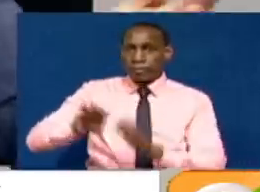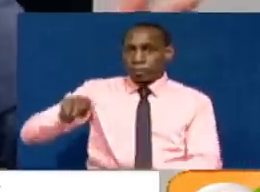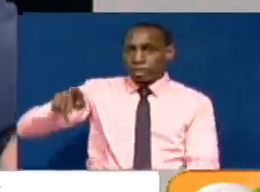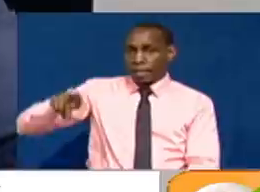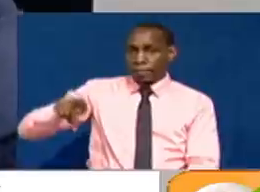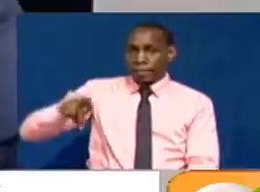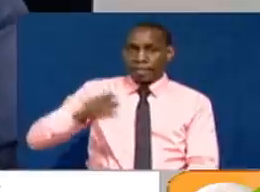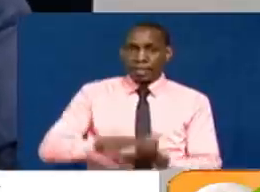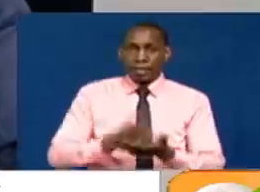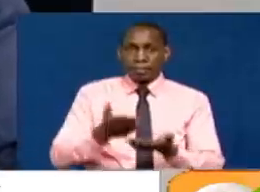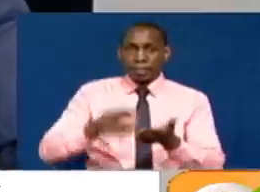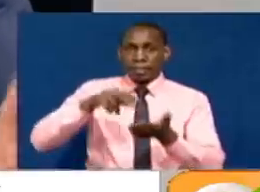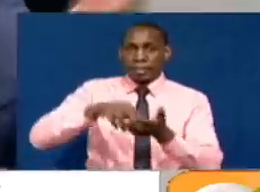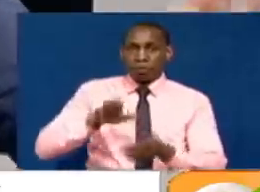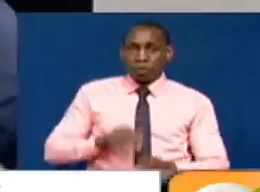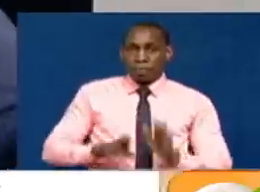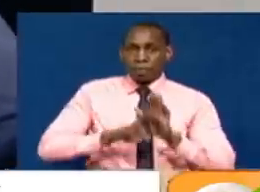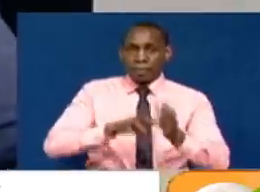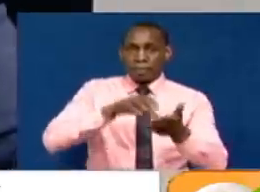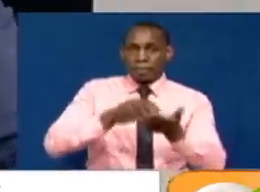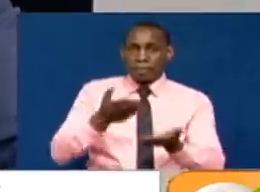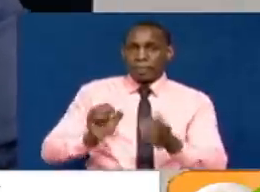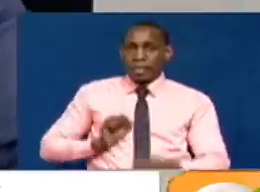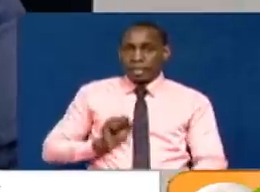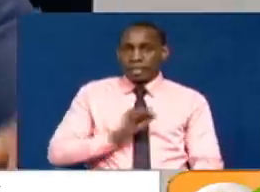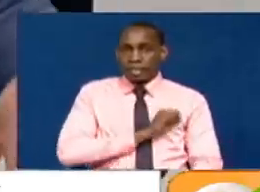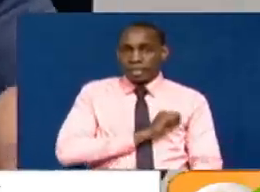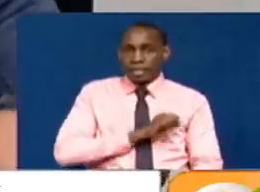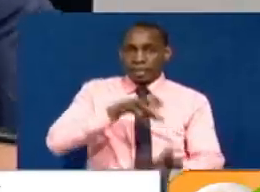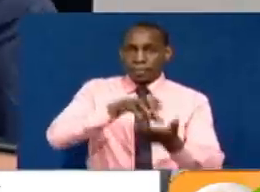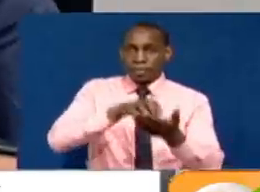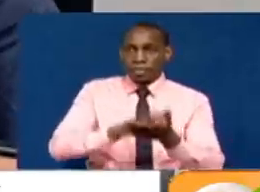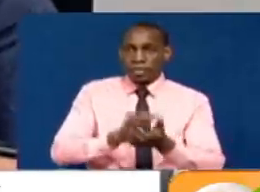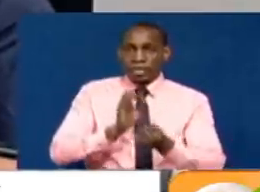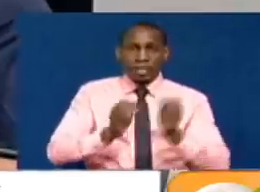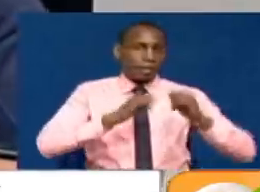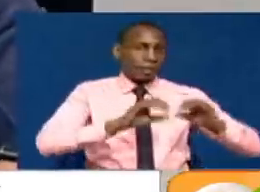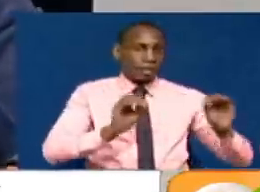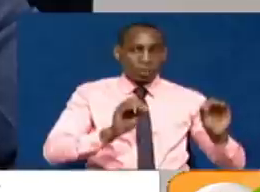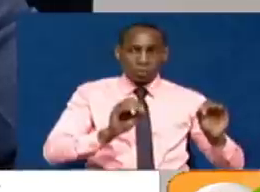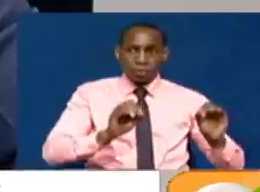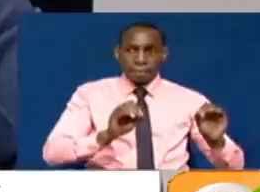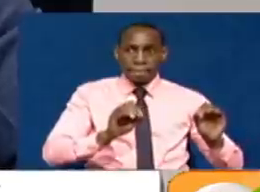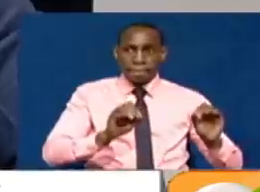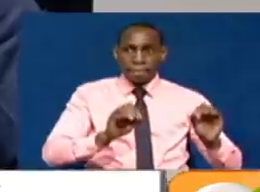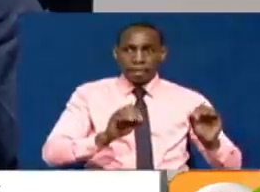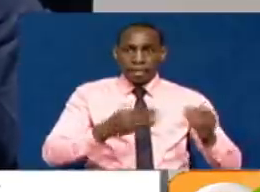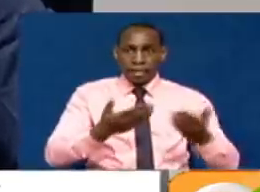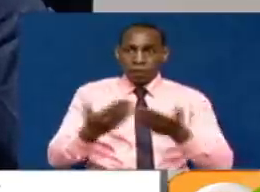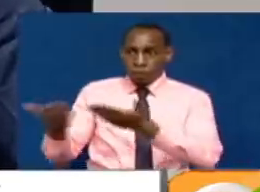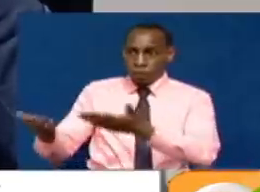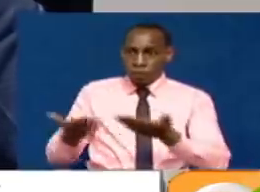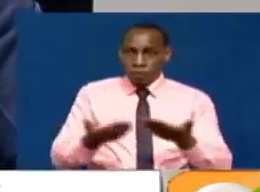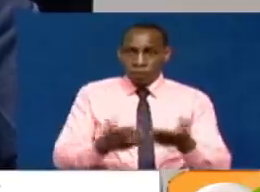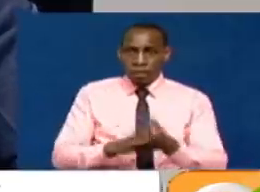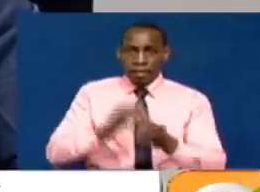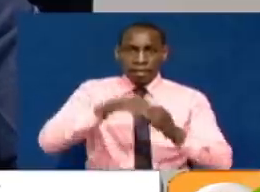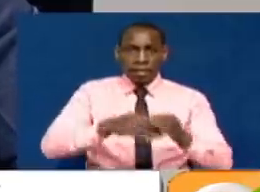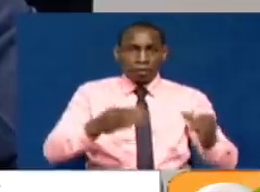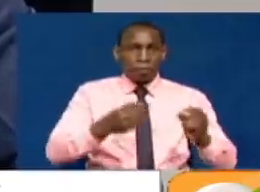or even, let's say, vie for a woman rep position for a Senate position. And if they can't agree, then you invite